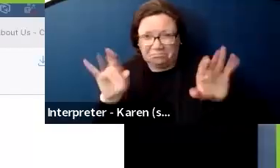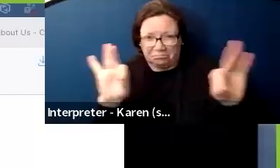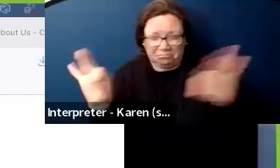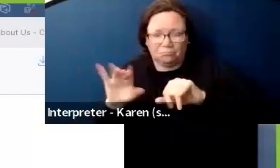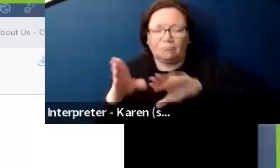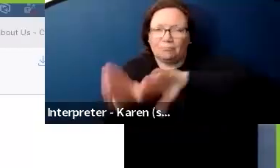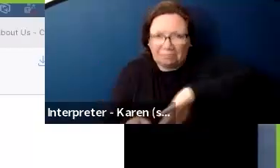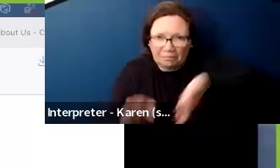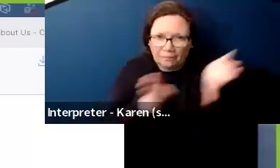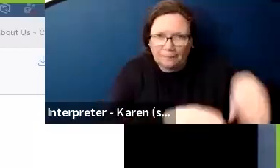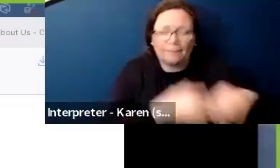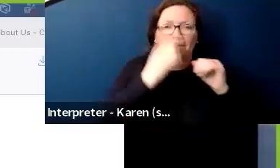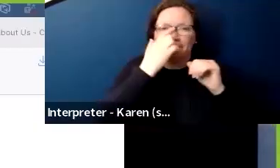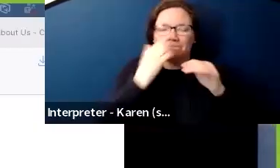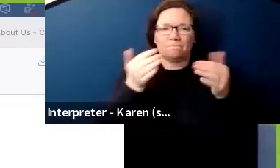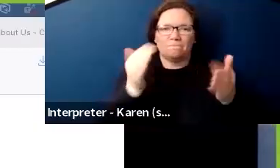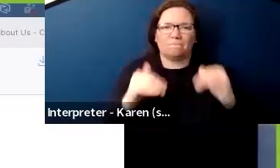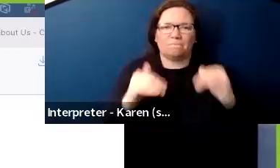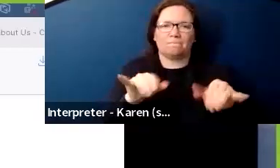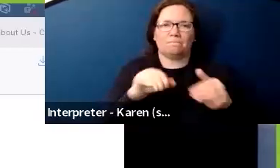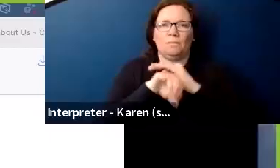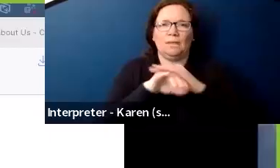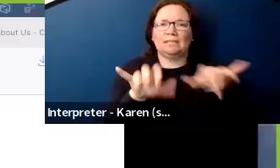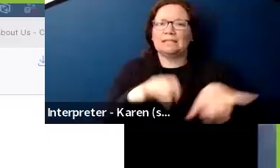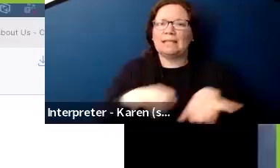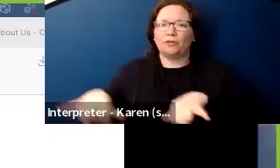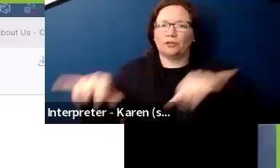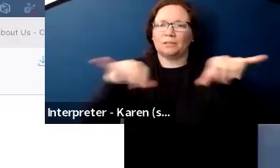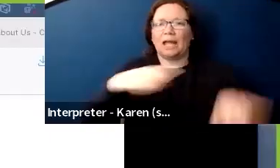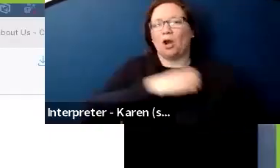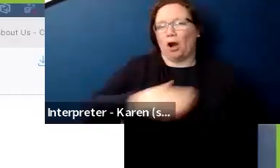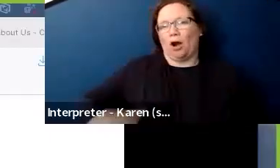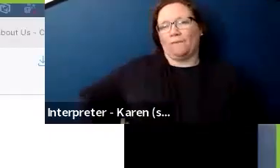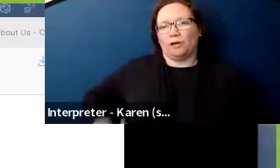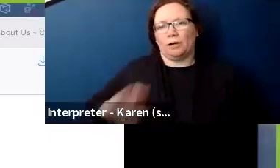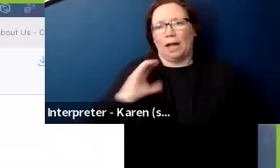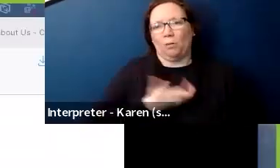the standard out there, the standards, and Harvard's policy.